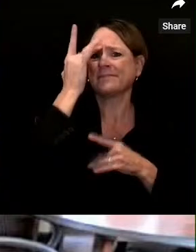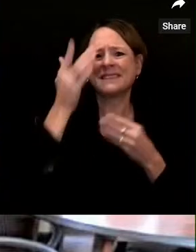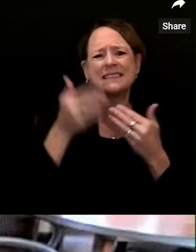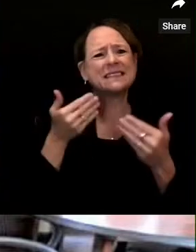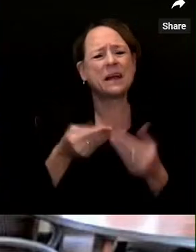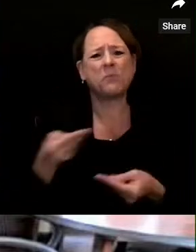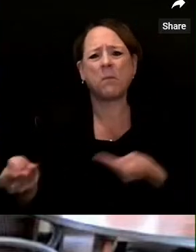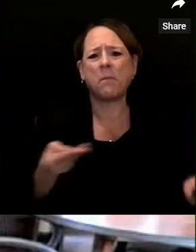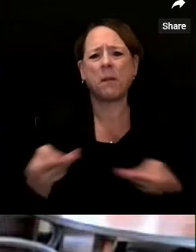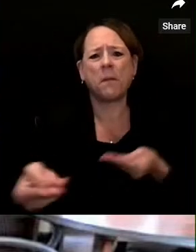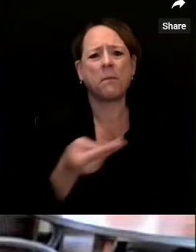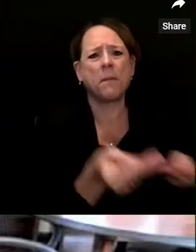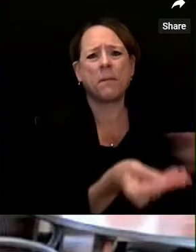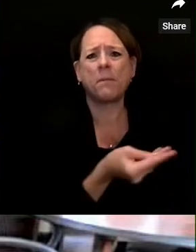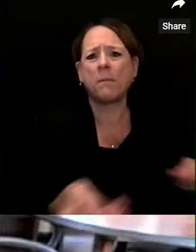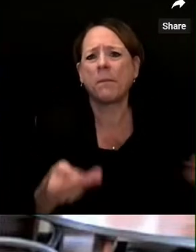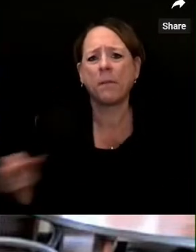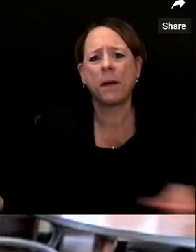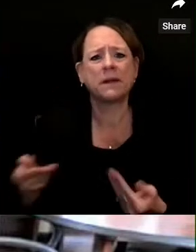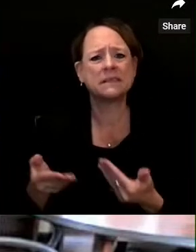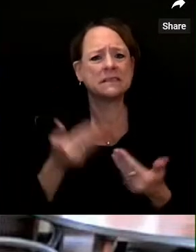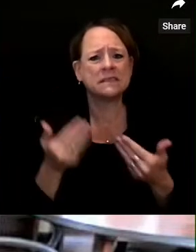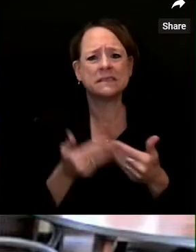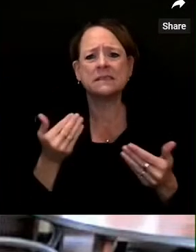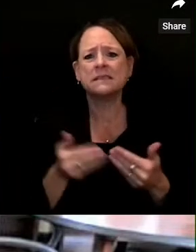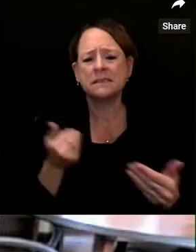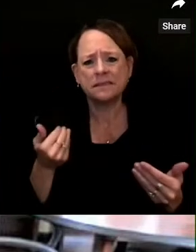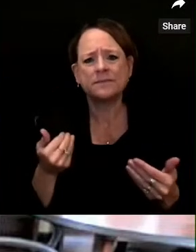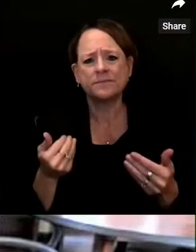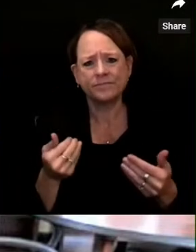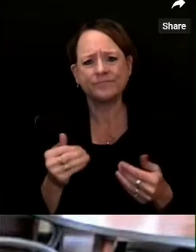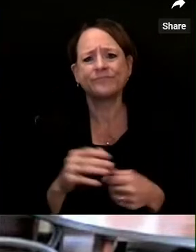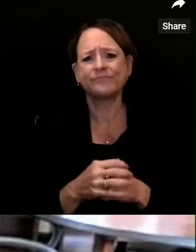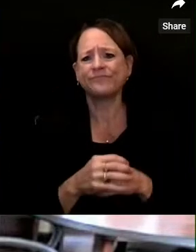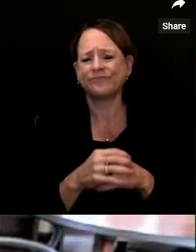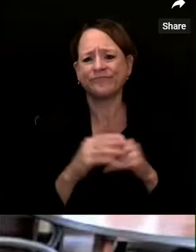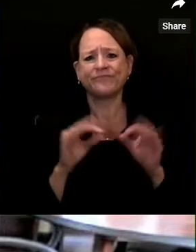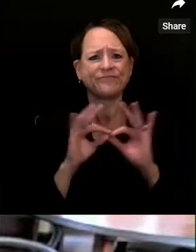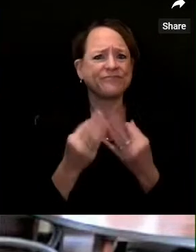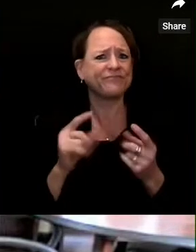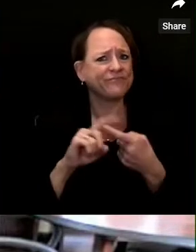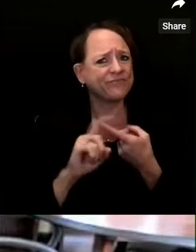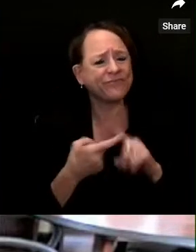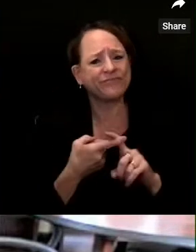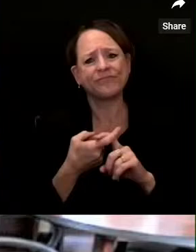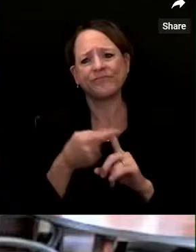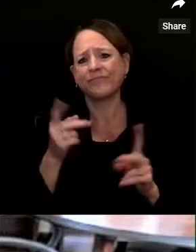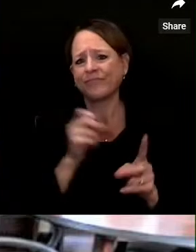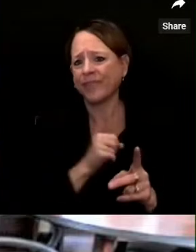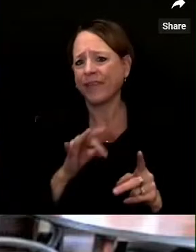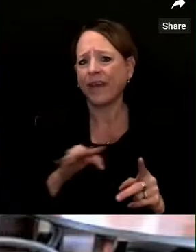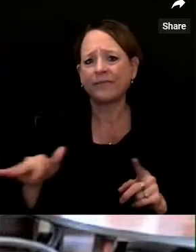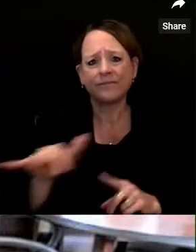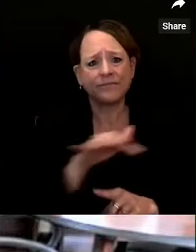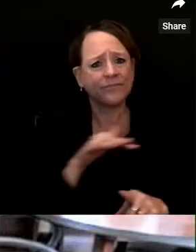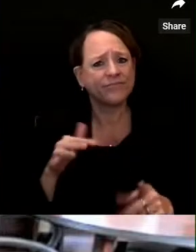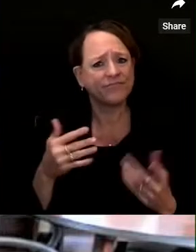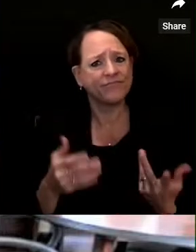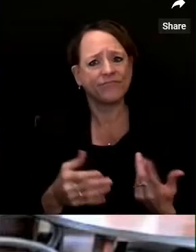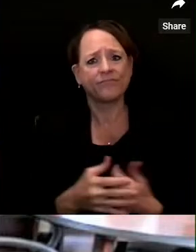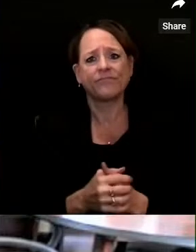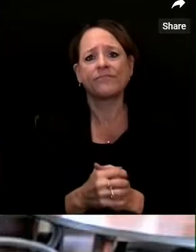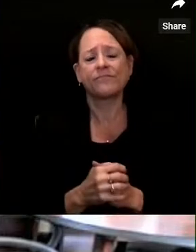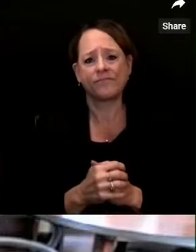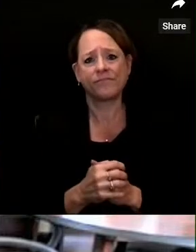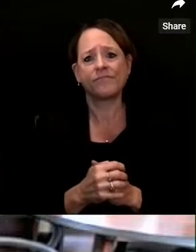members and friends and relatives who may not be vaccinated, even if the kids themselves don't have symptoms or